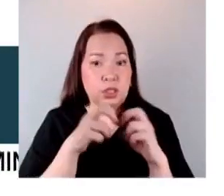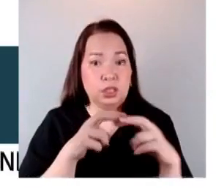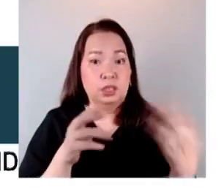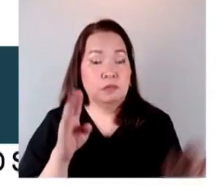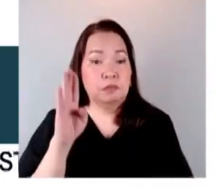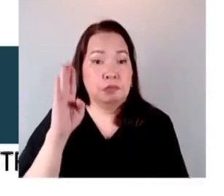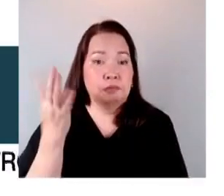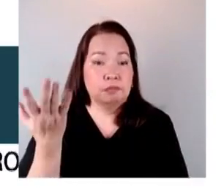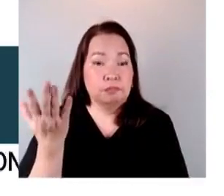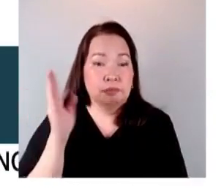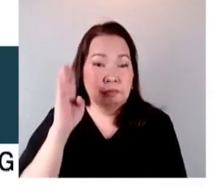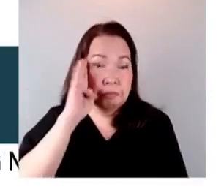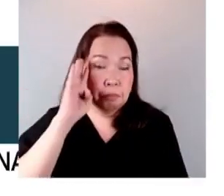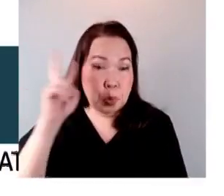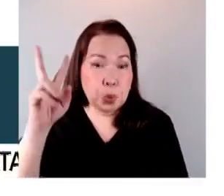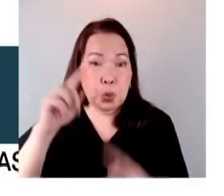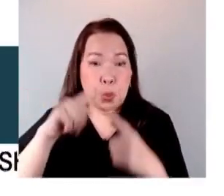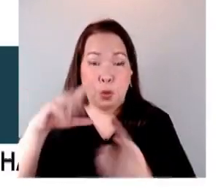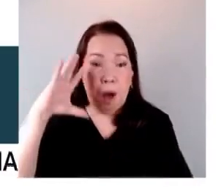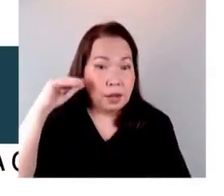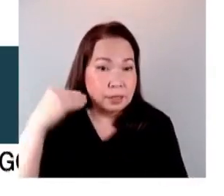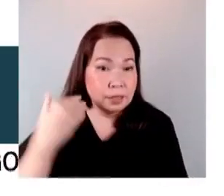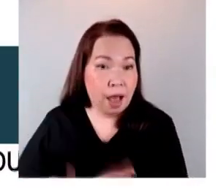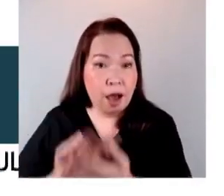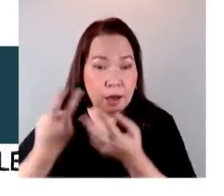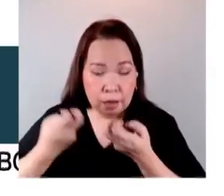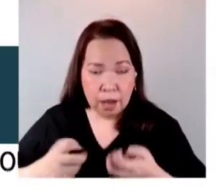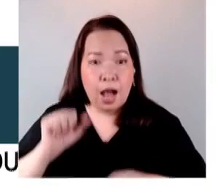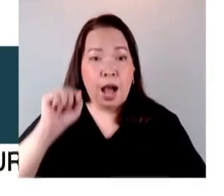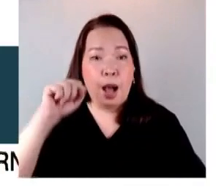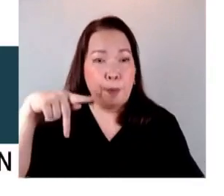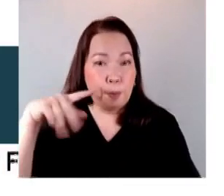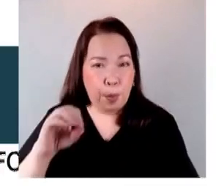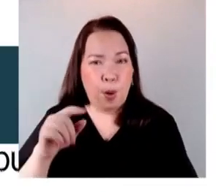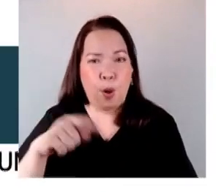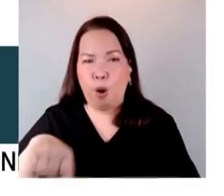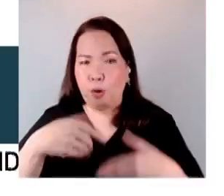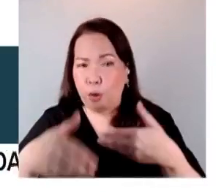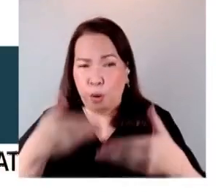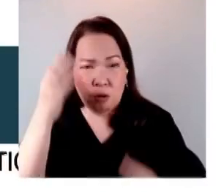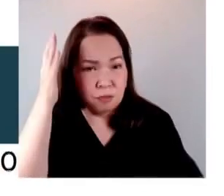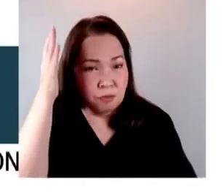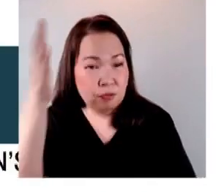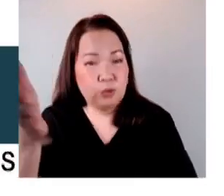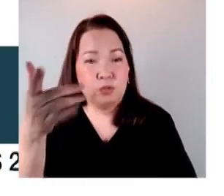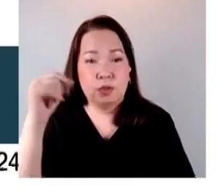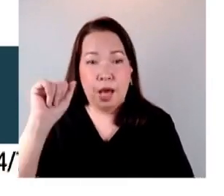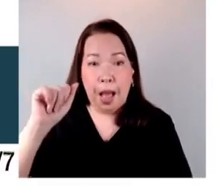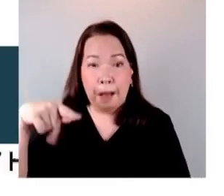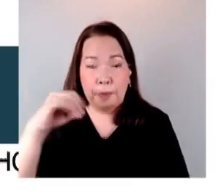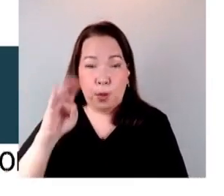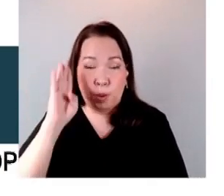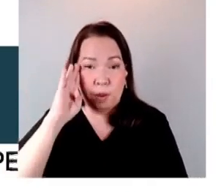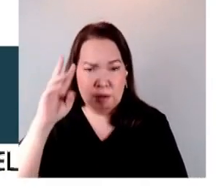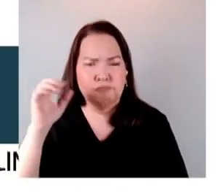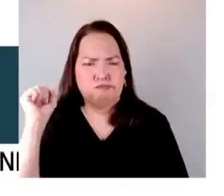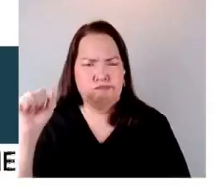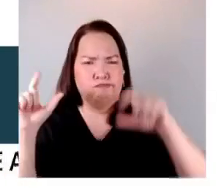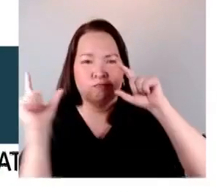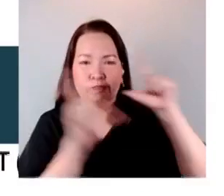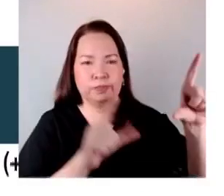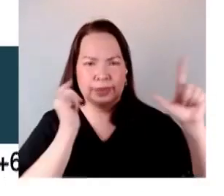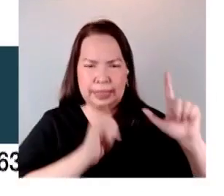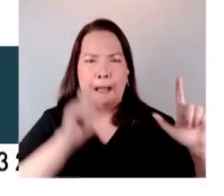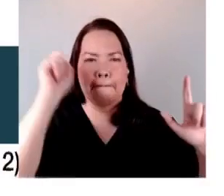Marcos Jr.'s sons, grandsons, if he ever has grandsons or granddaughters in the future, they will still be liable to